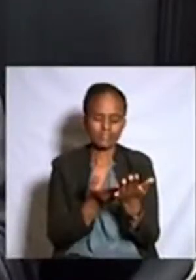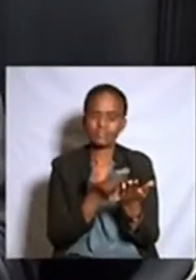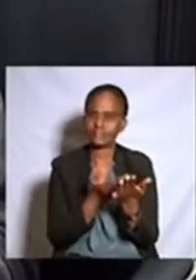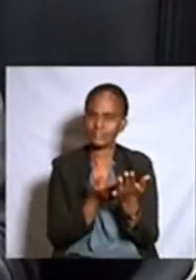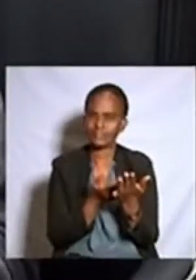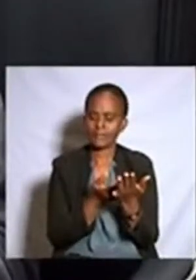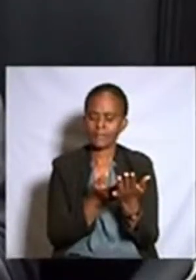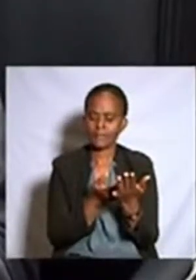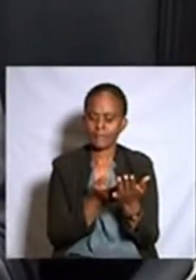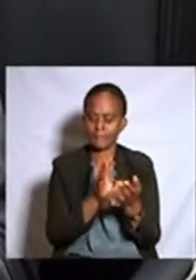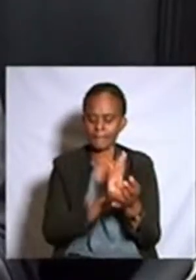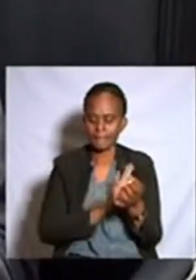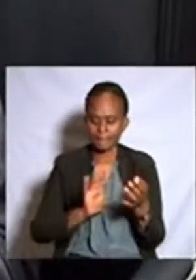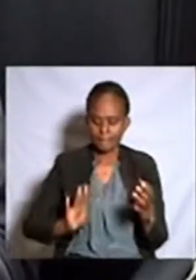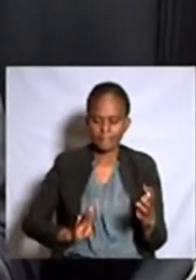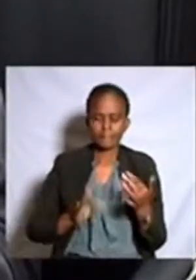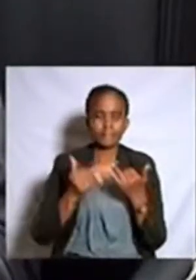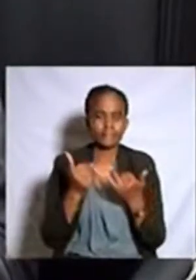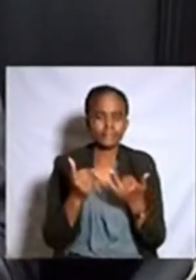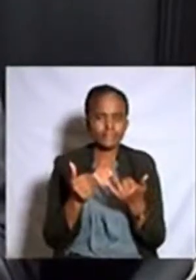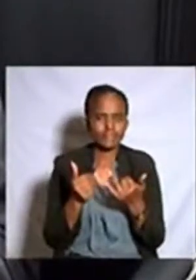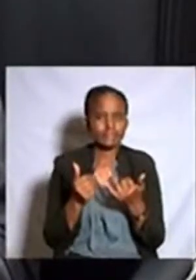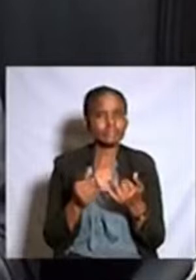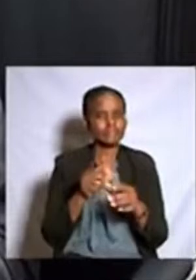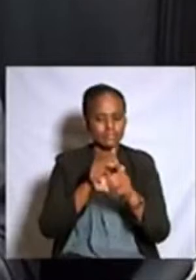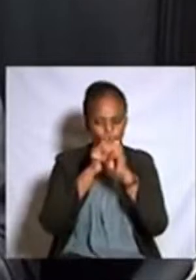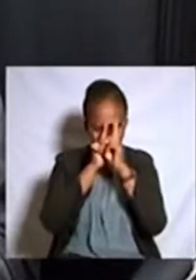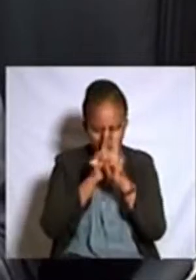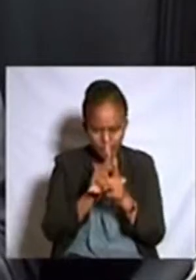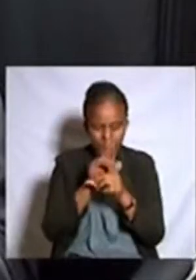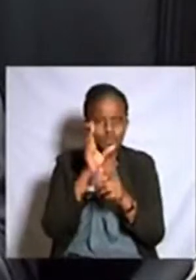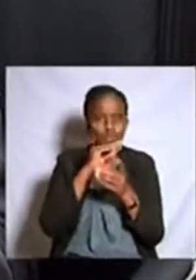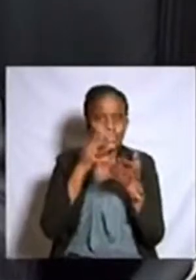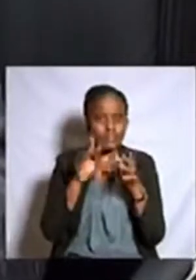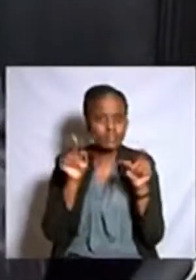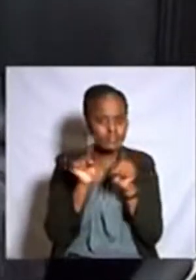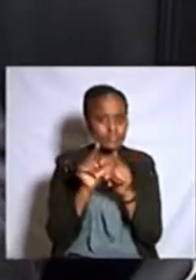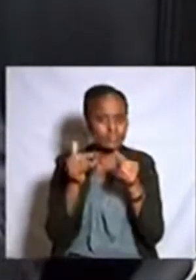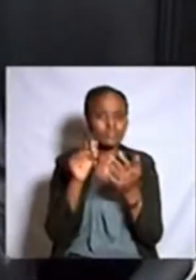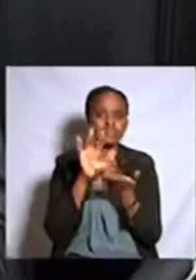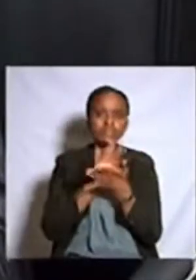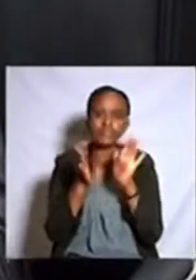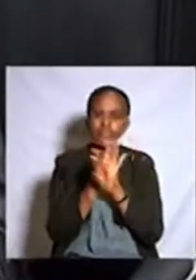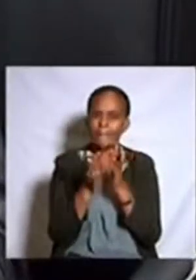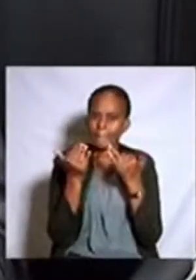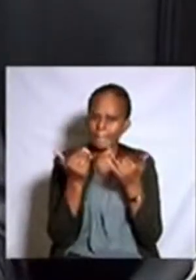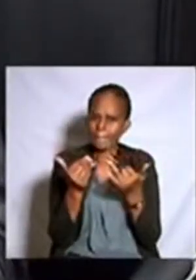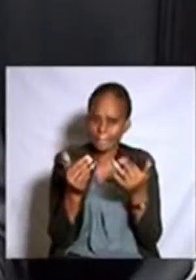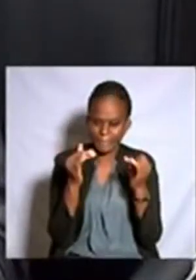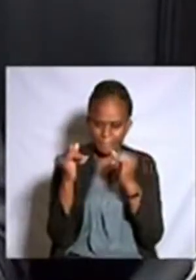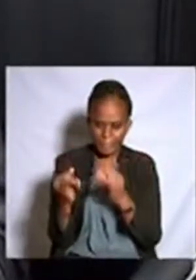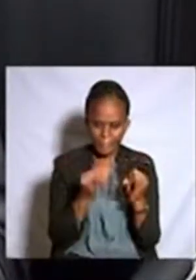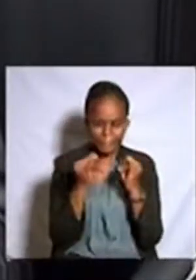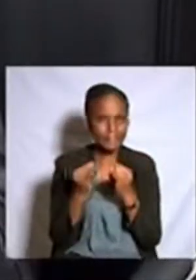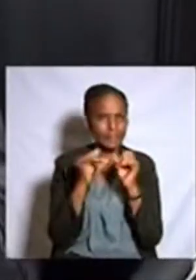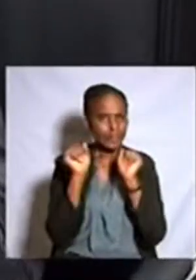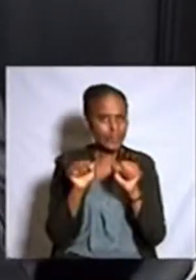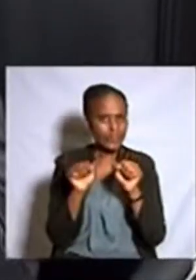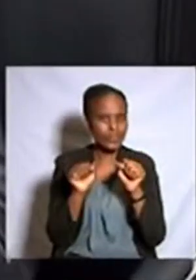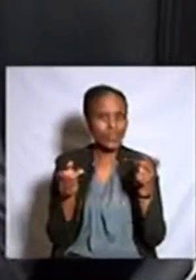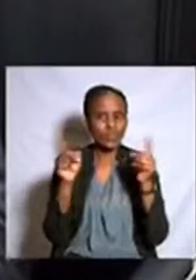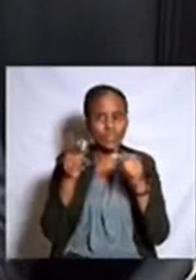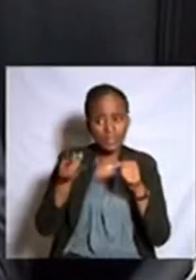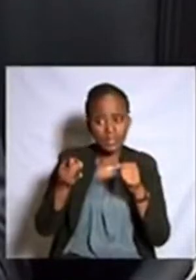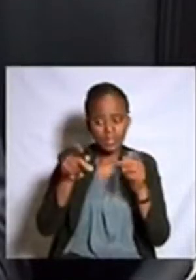that the board makes a decision, it becomes immediately implementable, even when